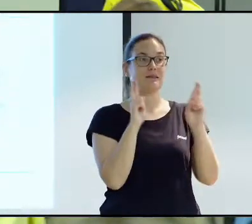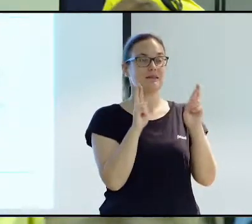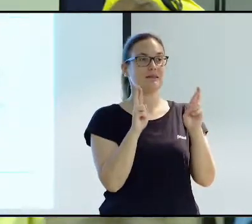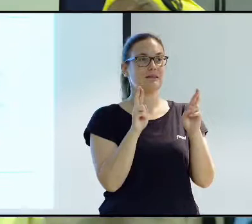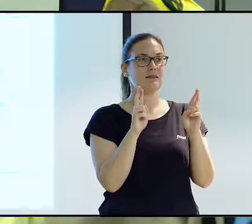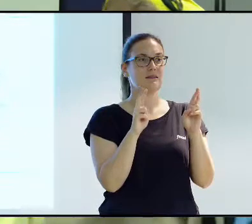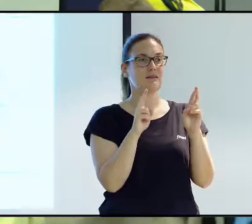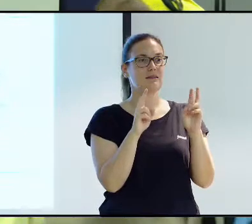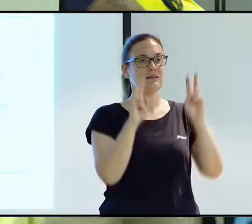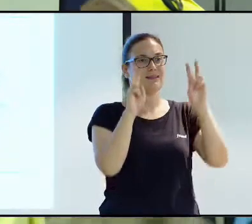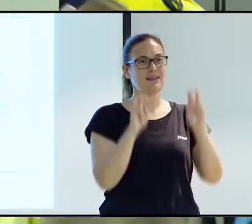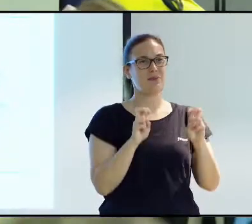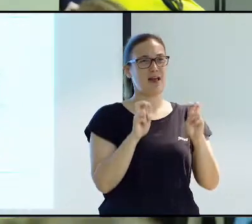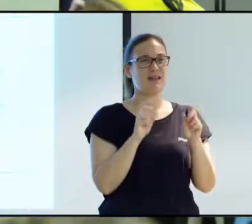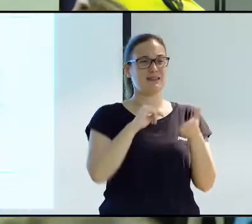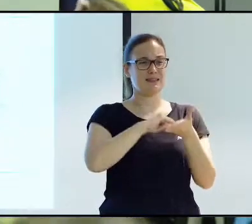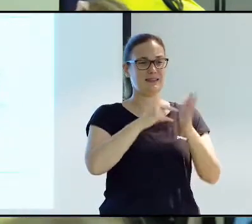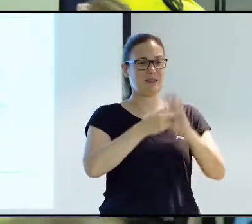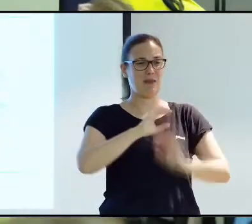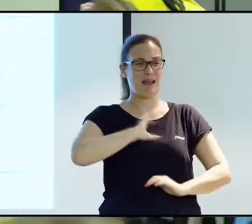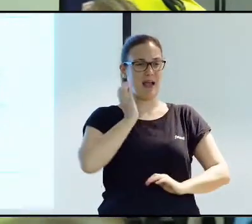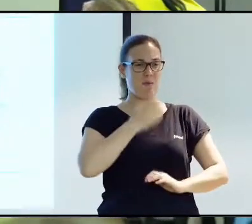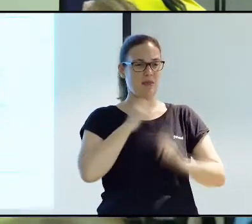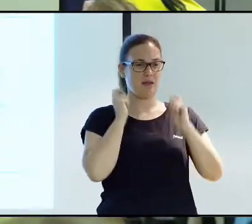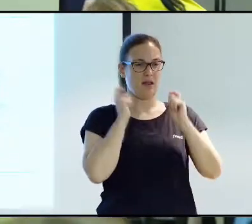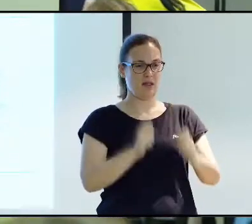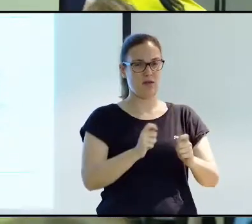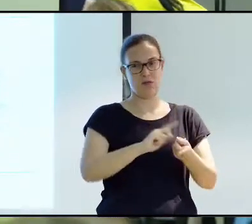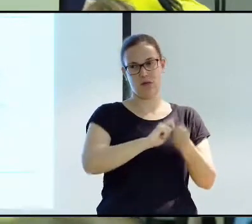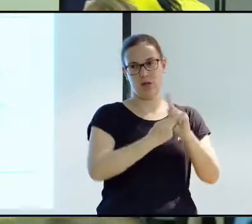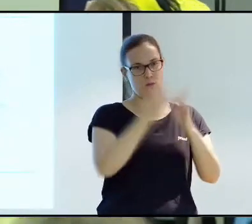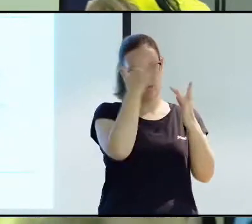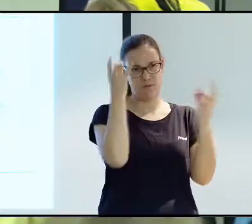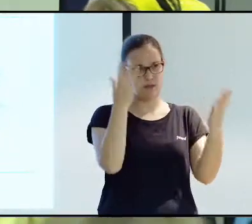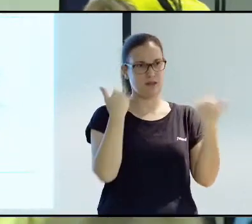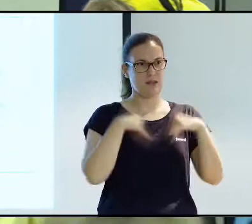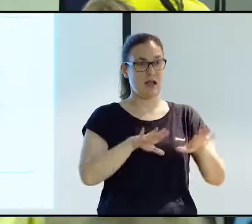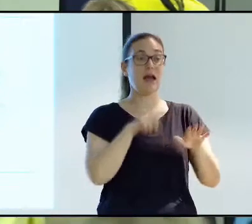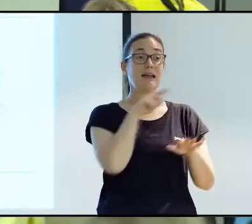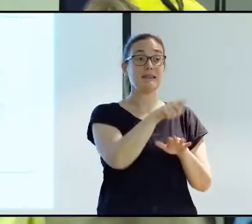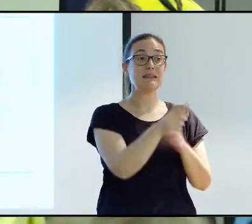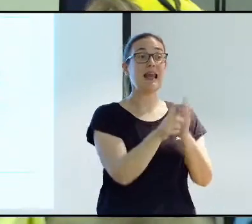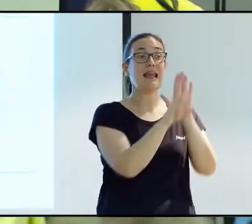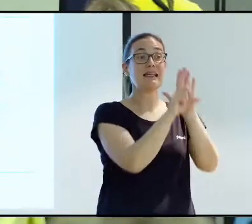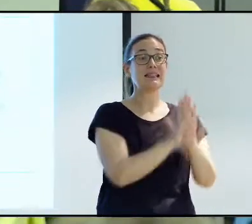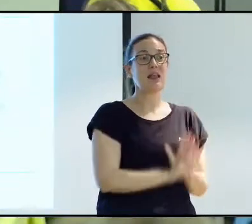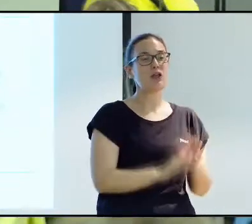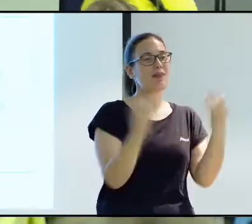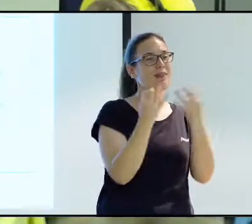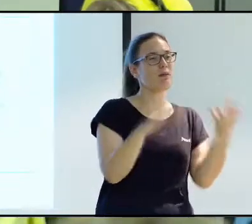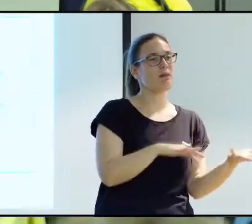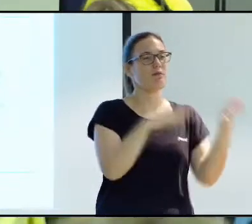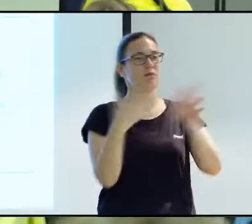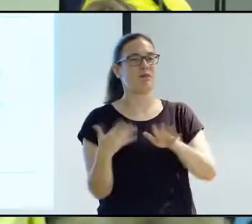have access to this figure, and we have to completely change the system whereby people can be